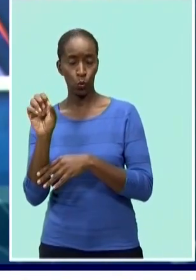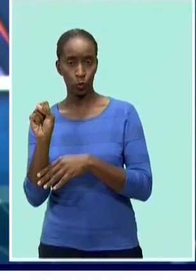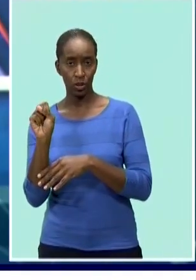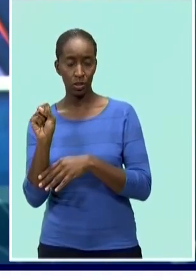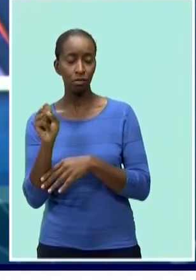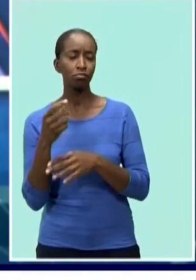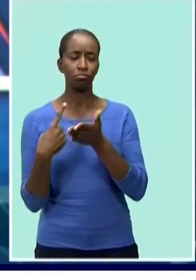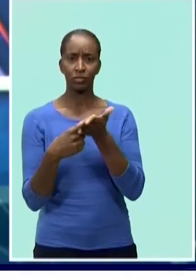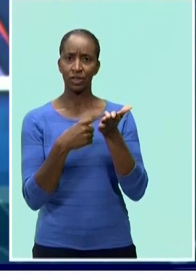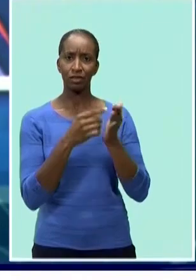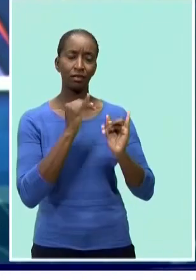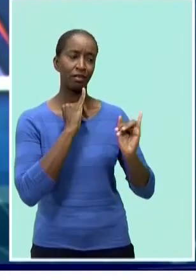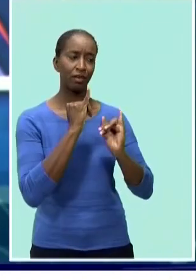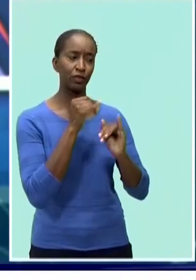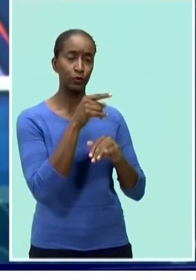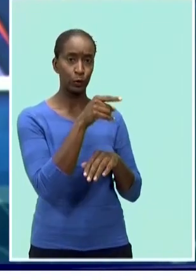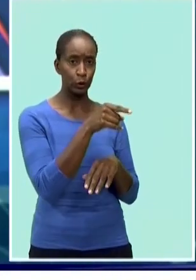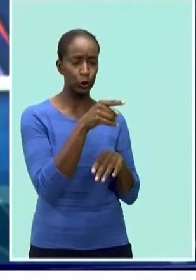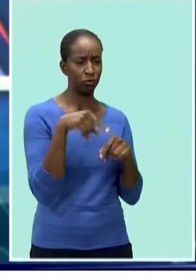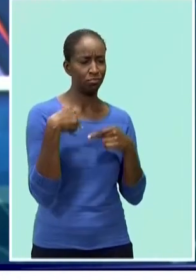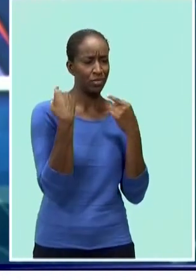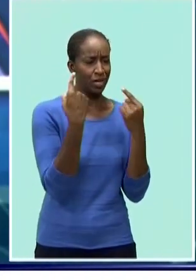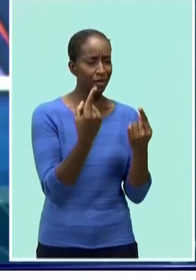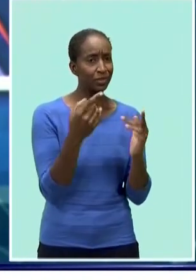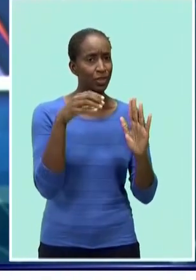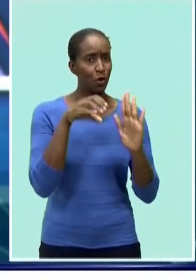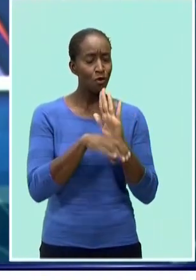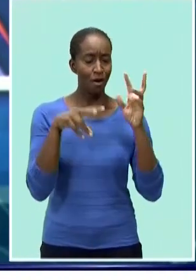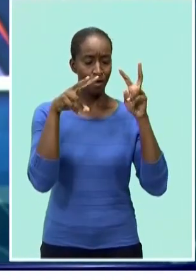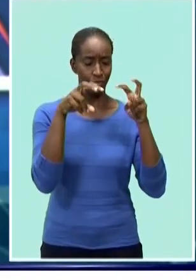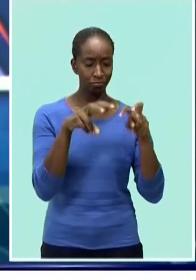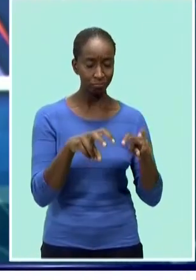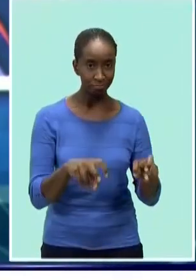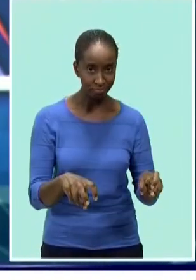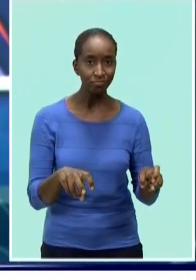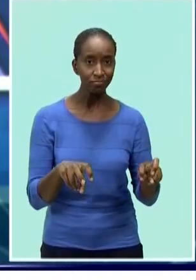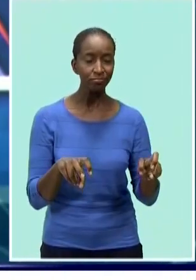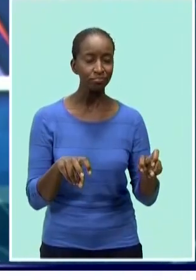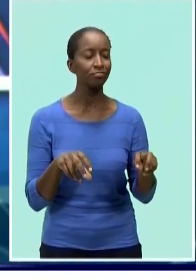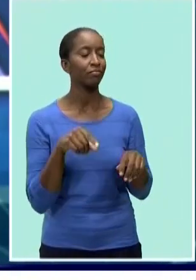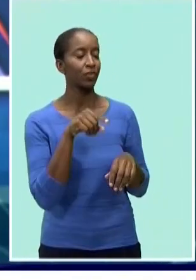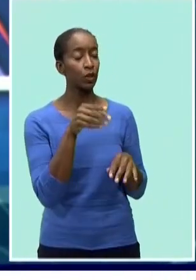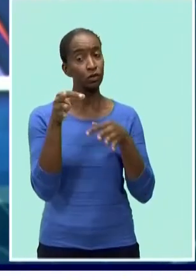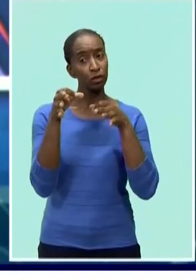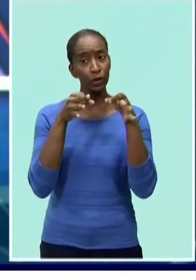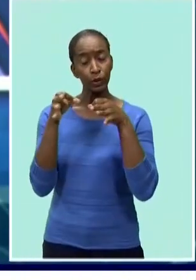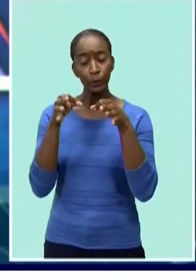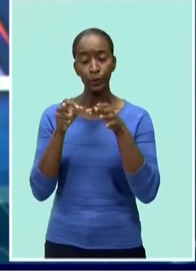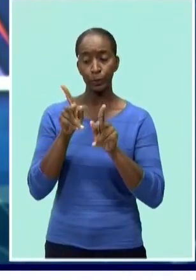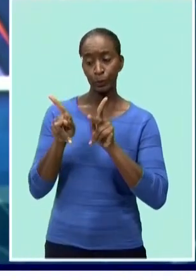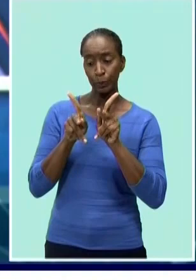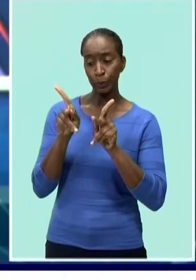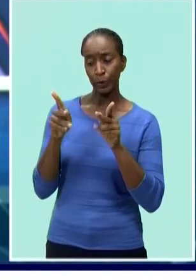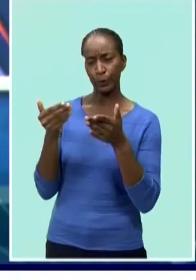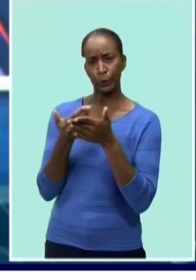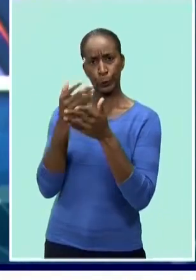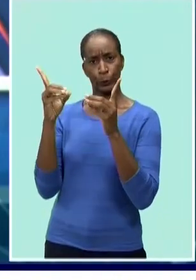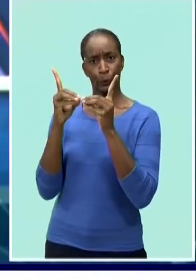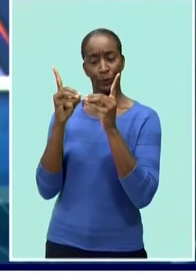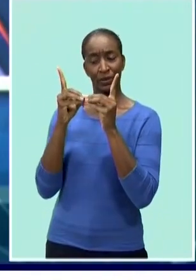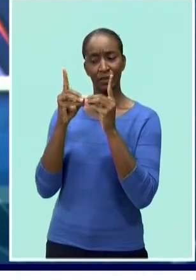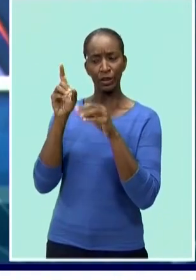She suggested that Barbadians ought to do a background check before getting into relationships. Tonight, we bring you more from that interview. Ms. Ramsey is